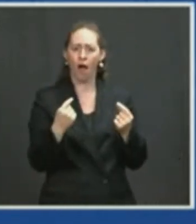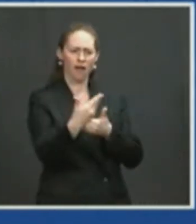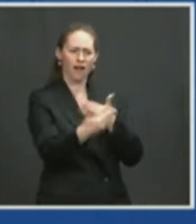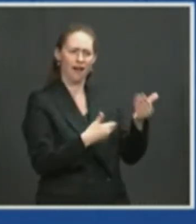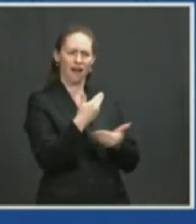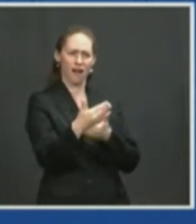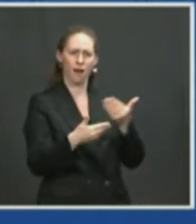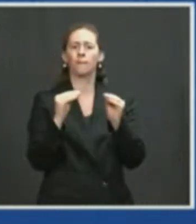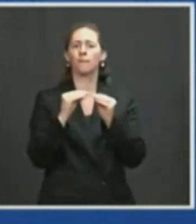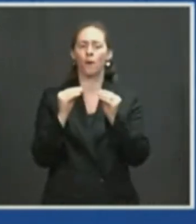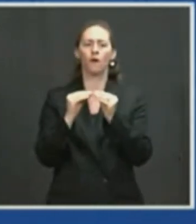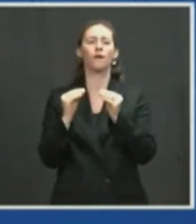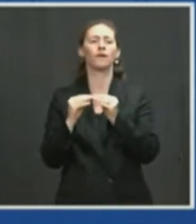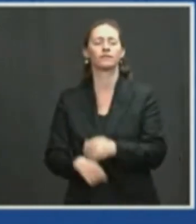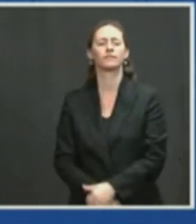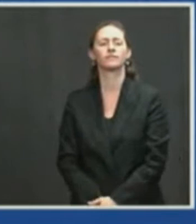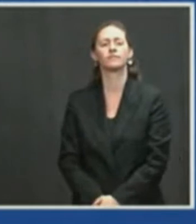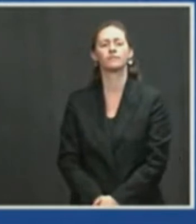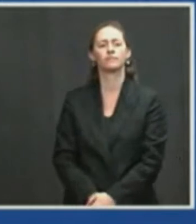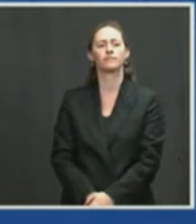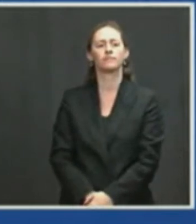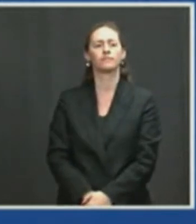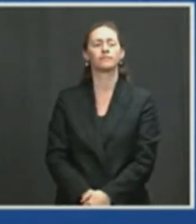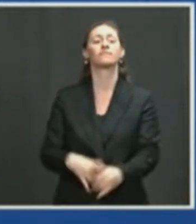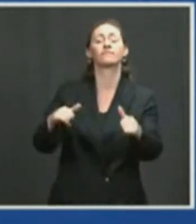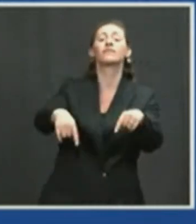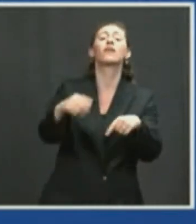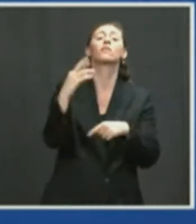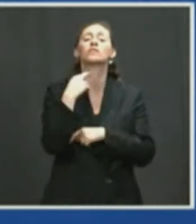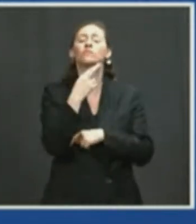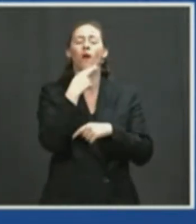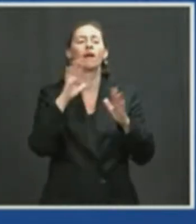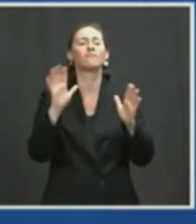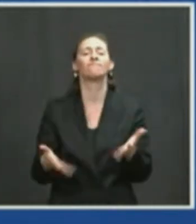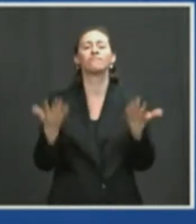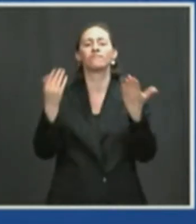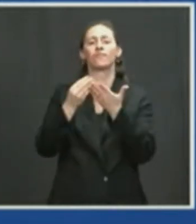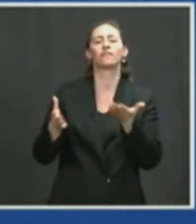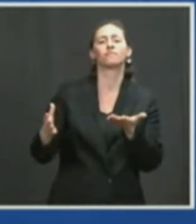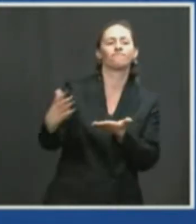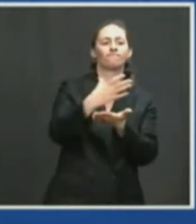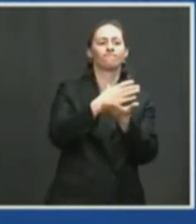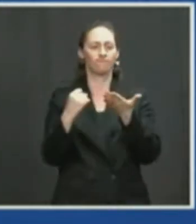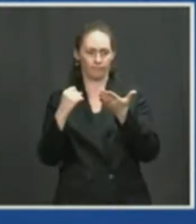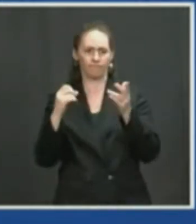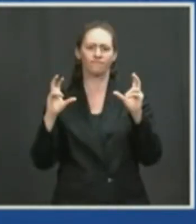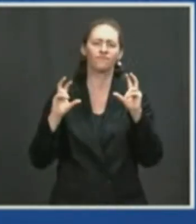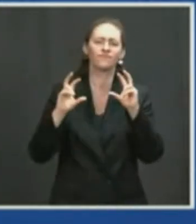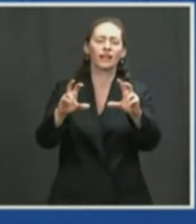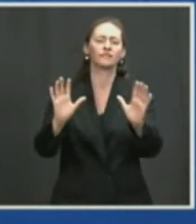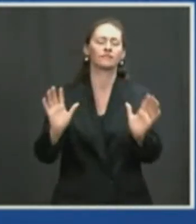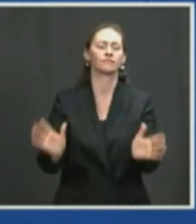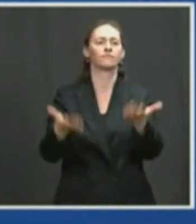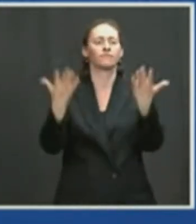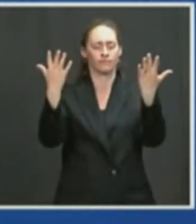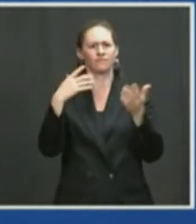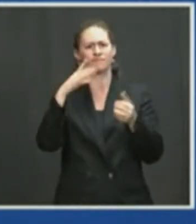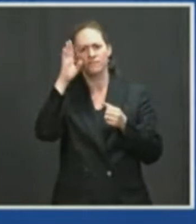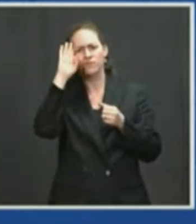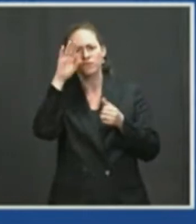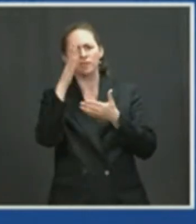Fund, we anticipate being able to help over 100,000 hard-hit restaurants stay open or